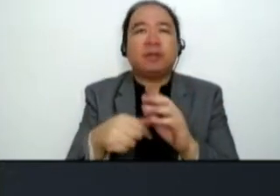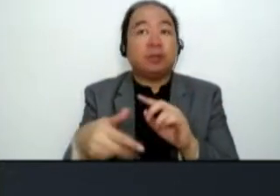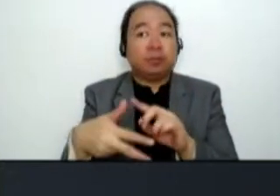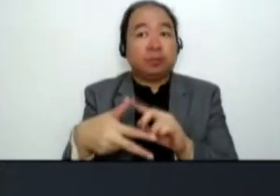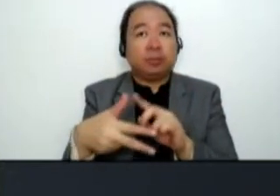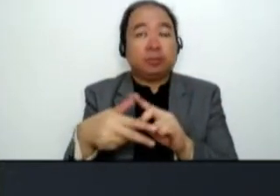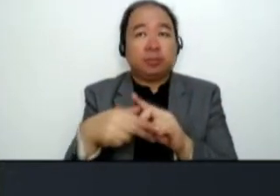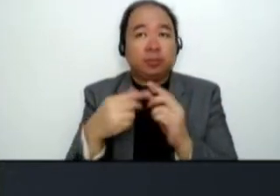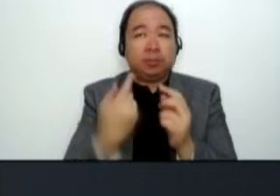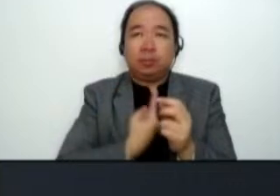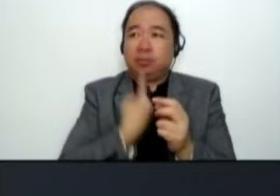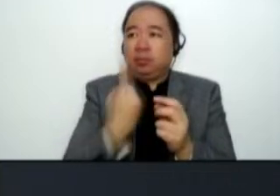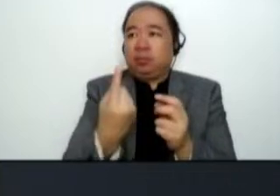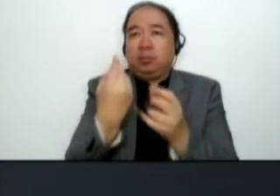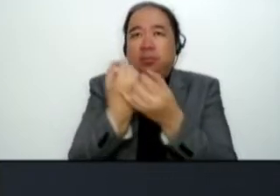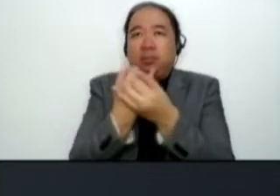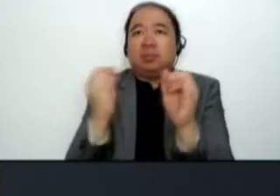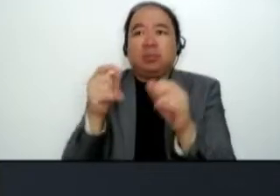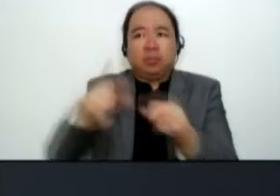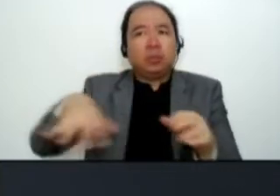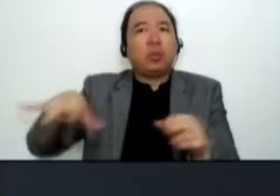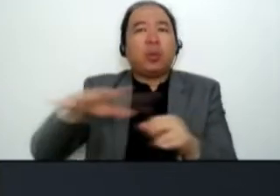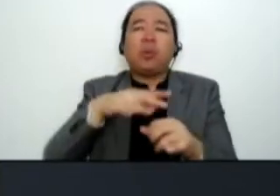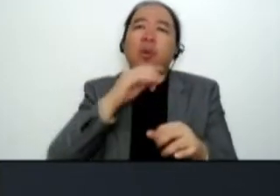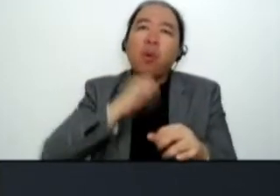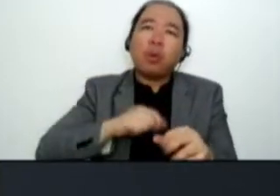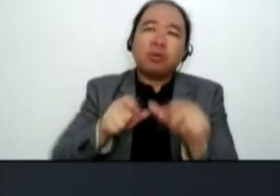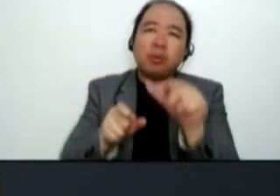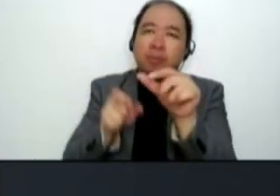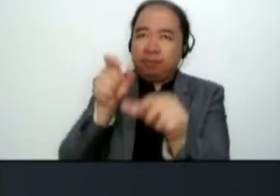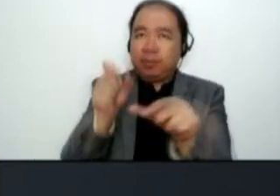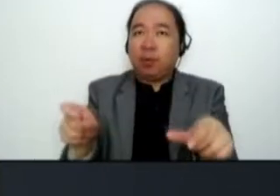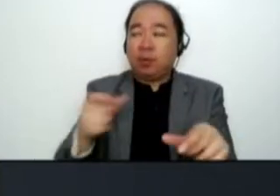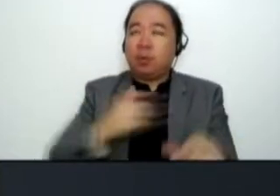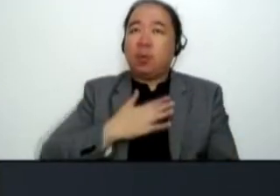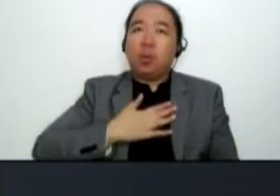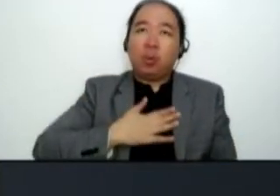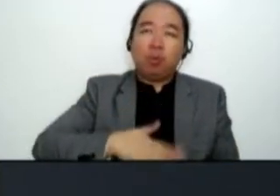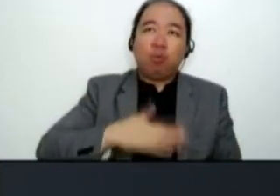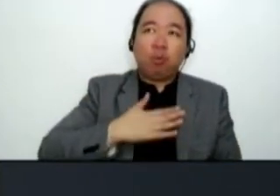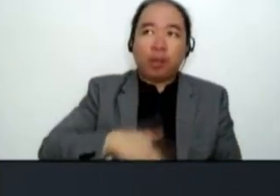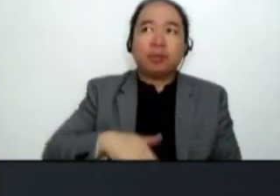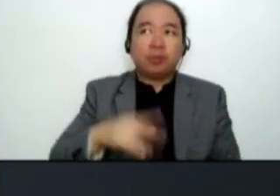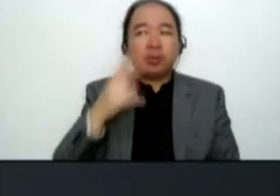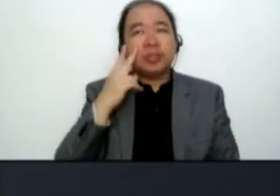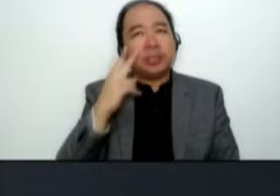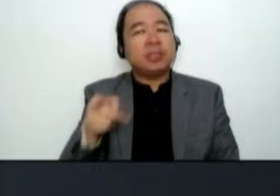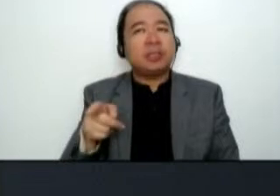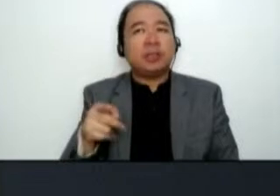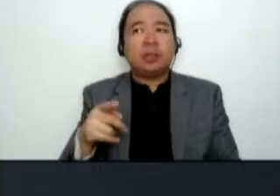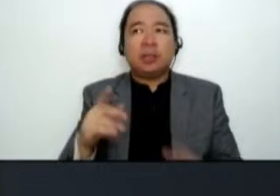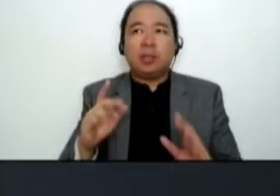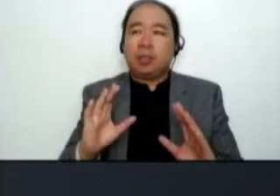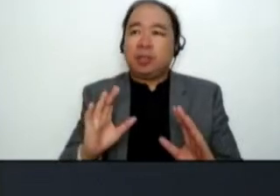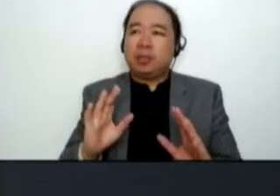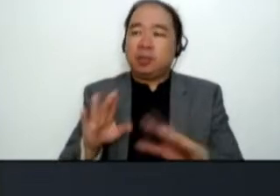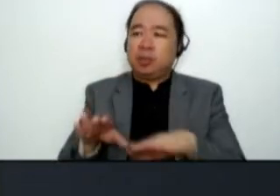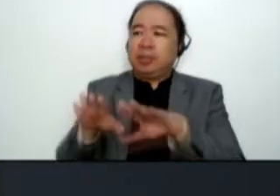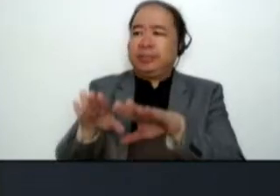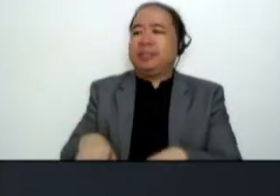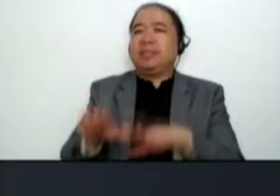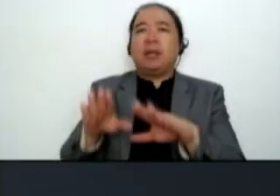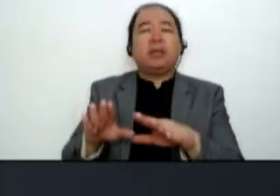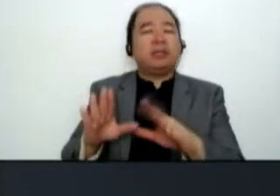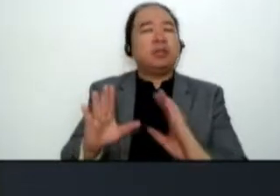understand aging older adults, they want to aging in place. They want to live in their familiar